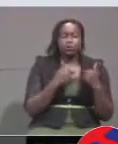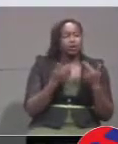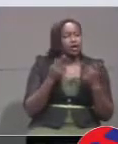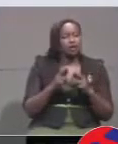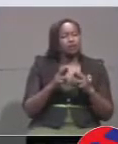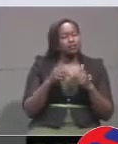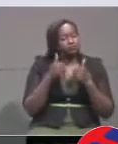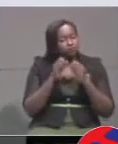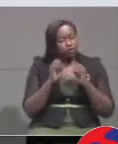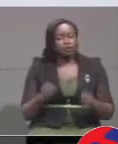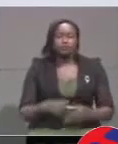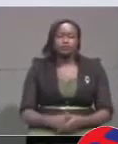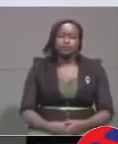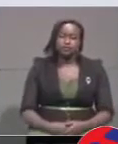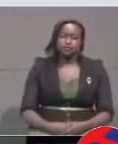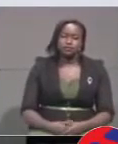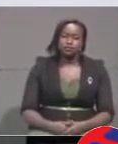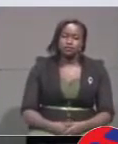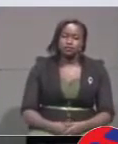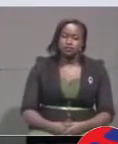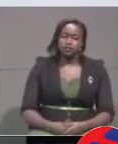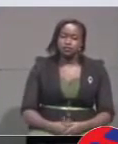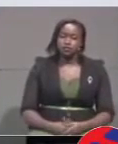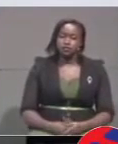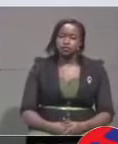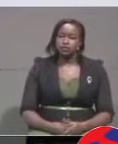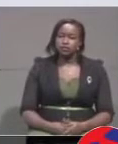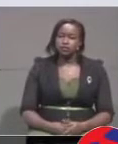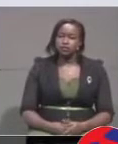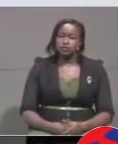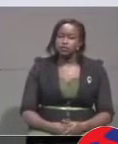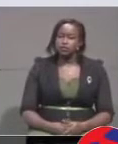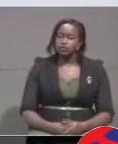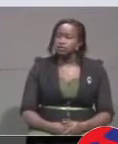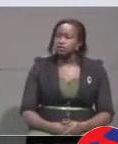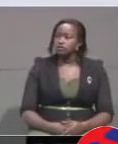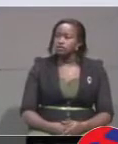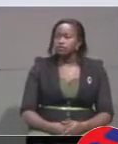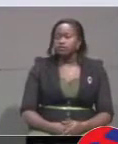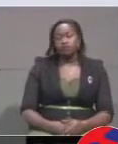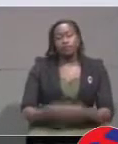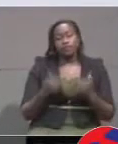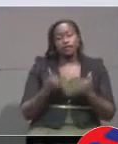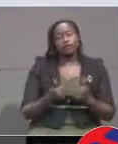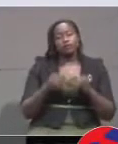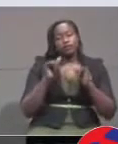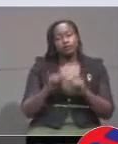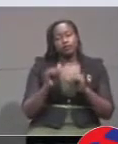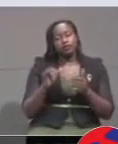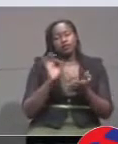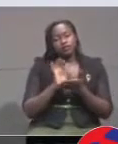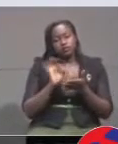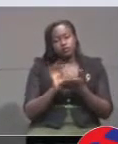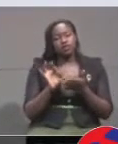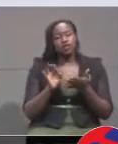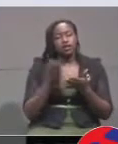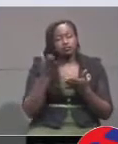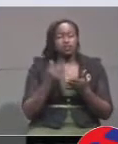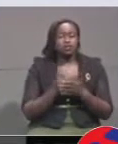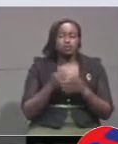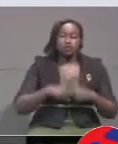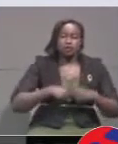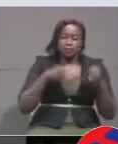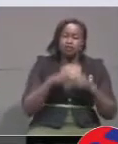atonga wano when you say nakali kore se kakuru na konti. If we can help